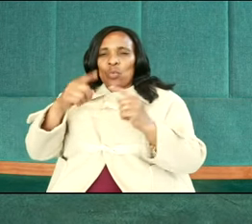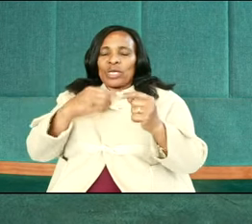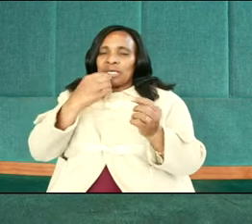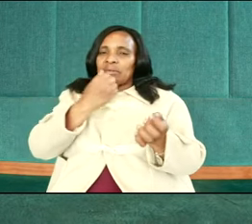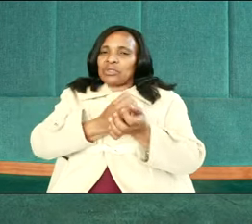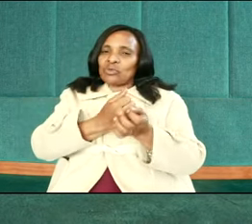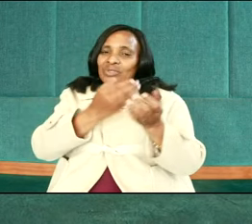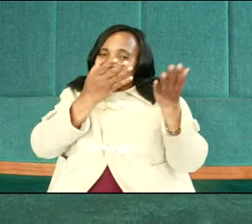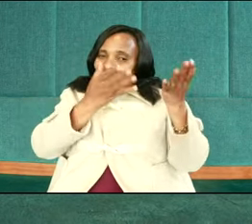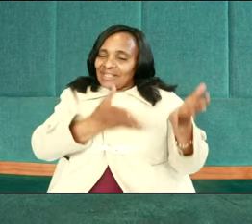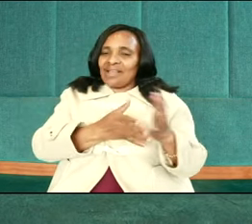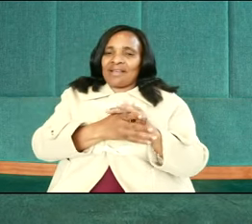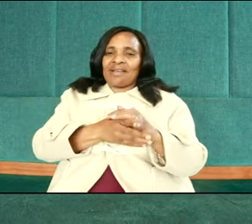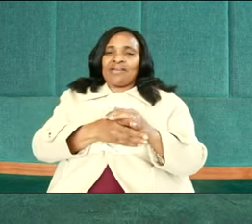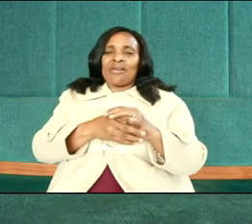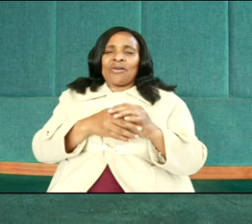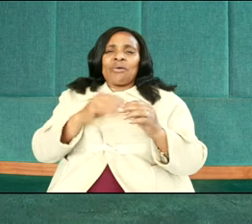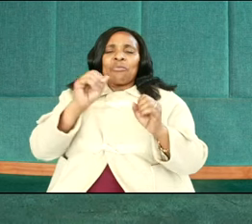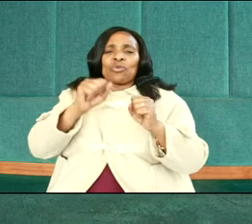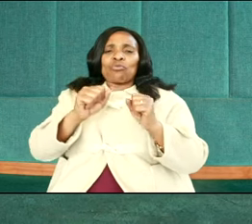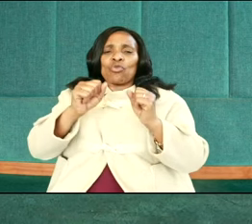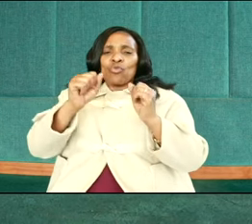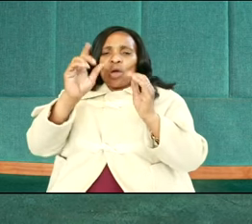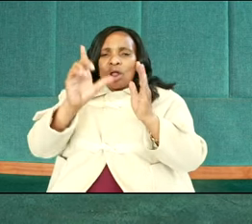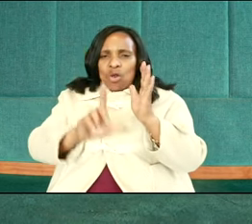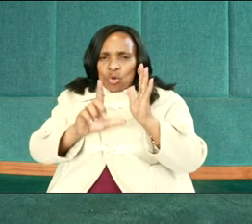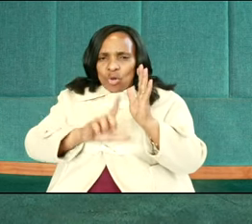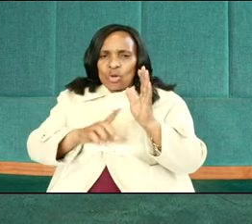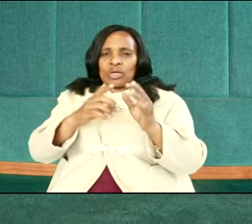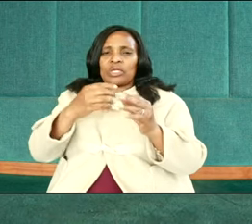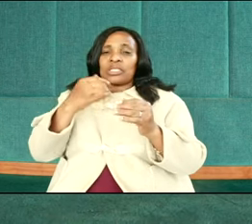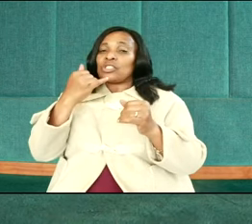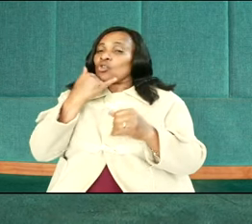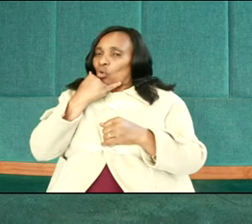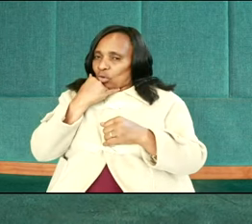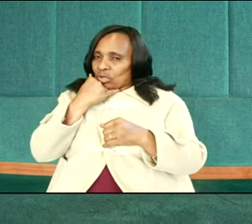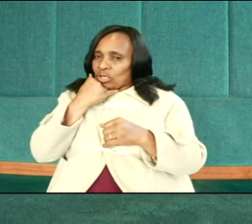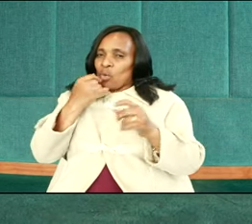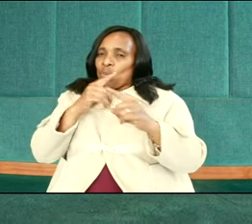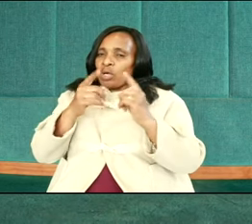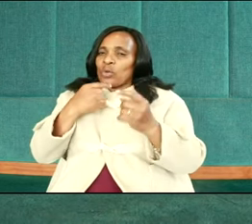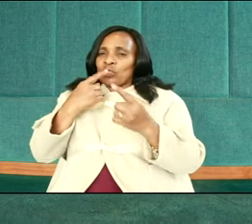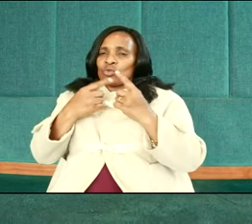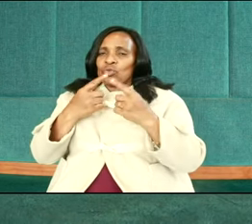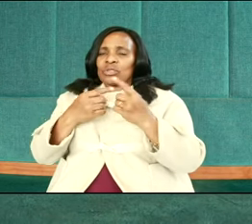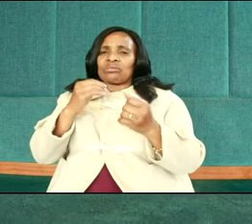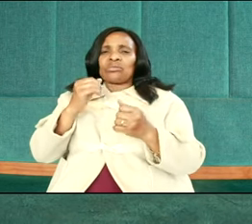height. You and your adversity, that's a yo mbaya. You know, when you're being told,